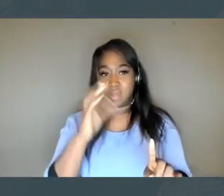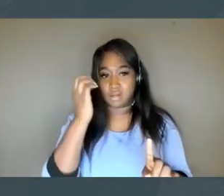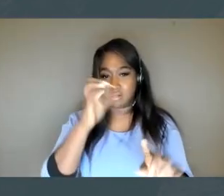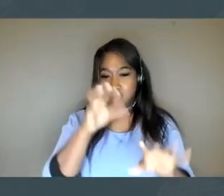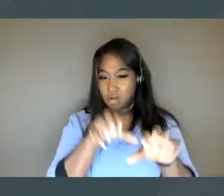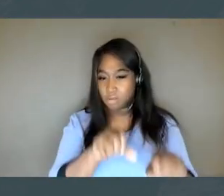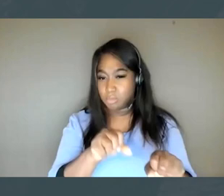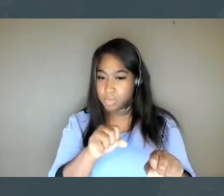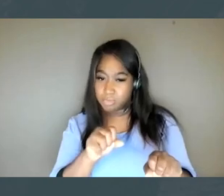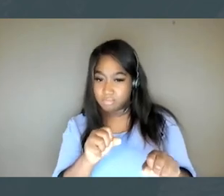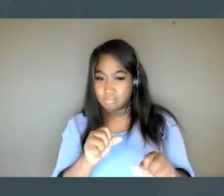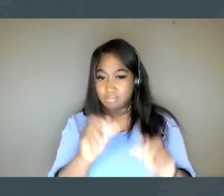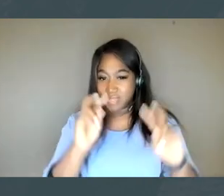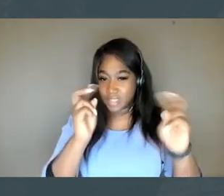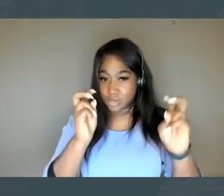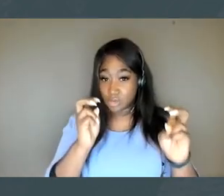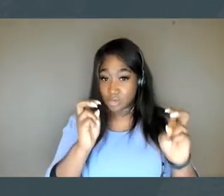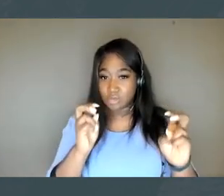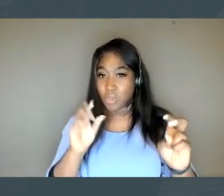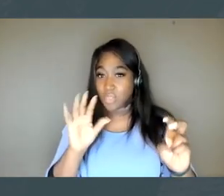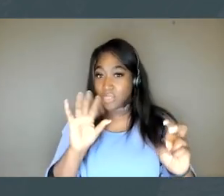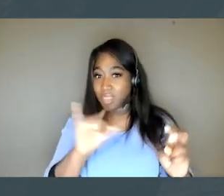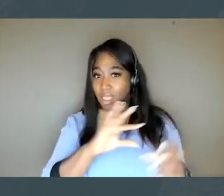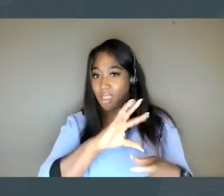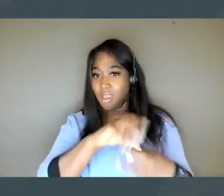follows suit of the history of slavery?